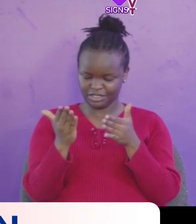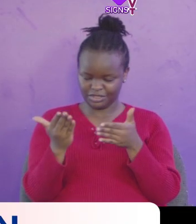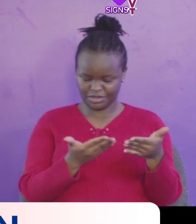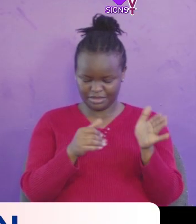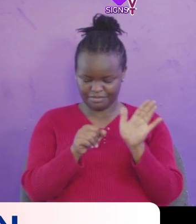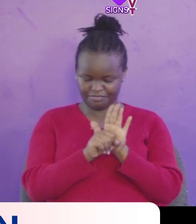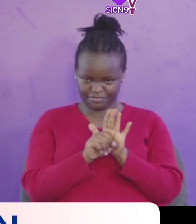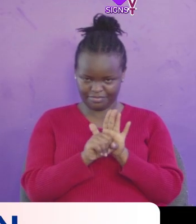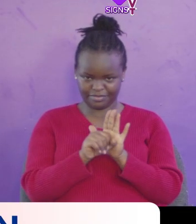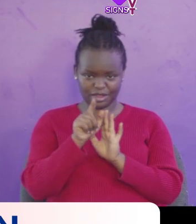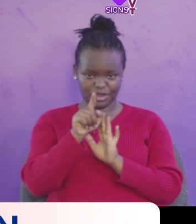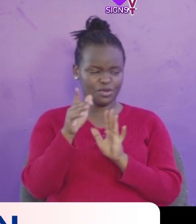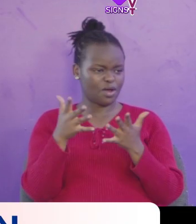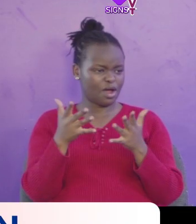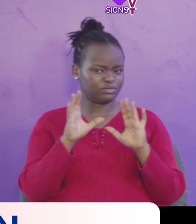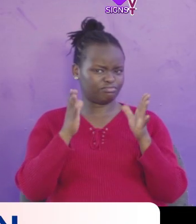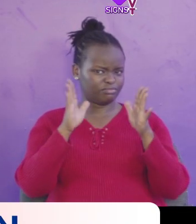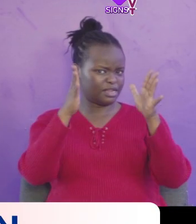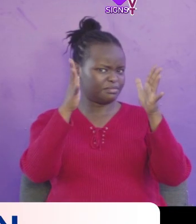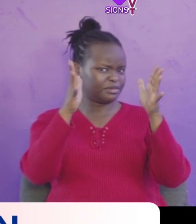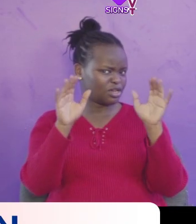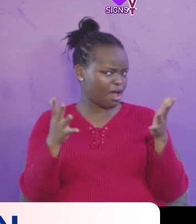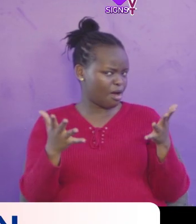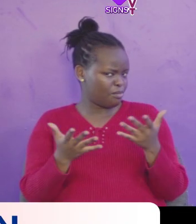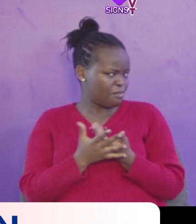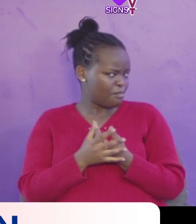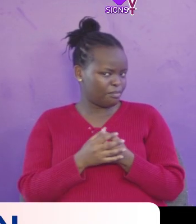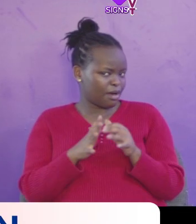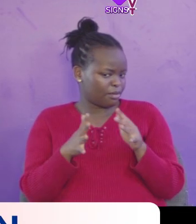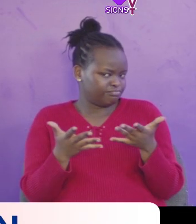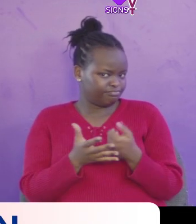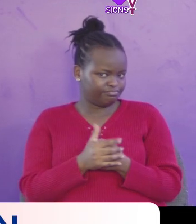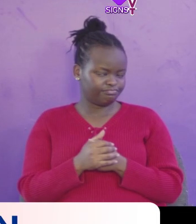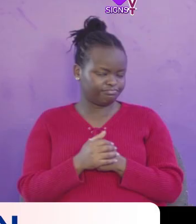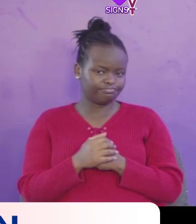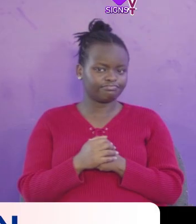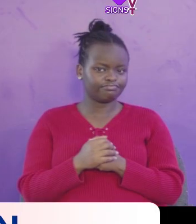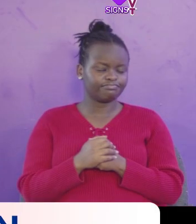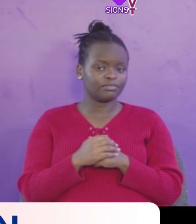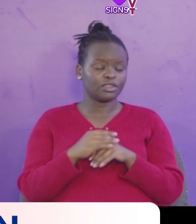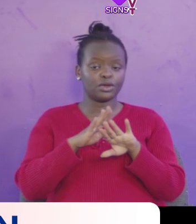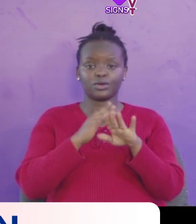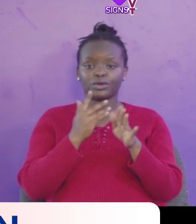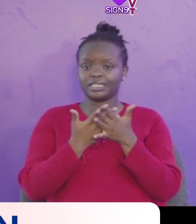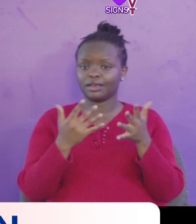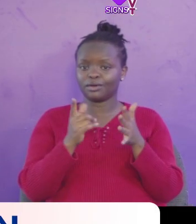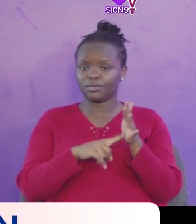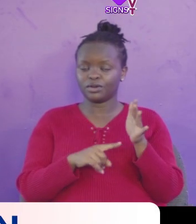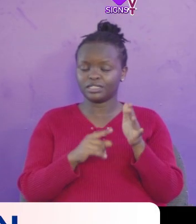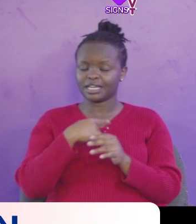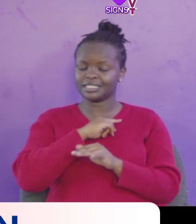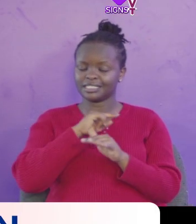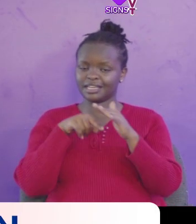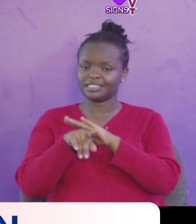How was your festive season? How was it? The good thing is that we are in the new